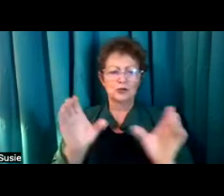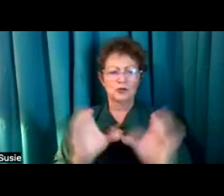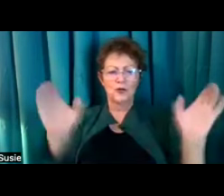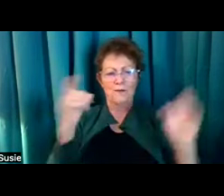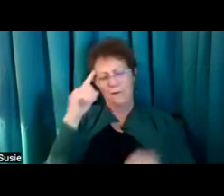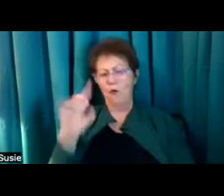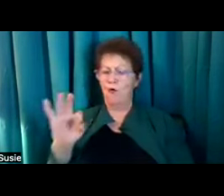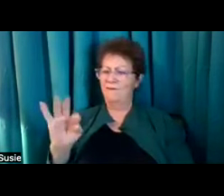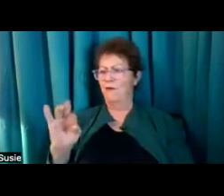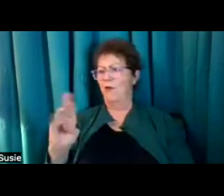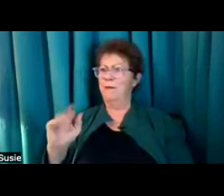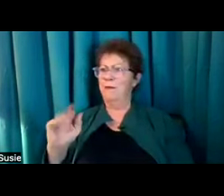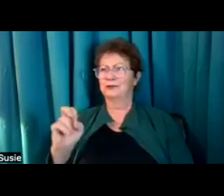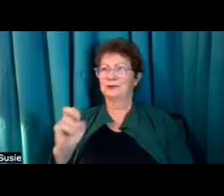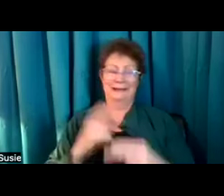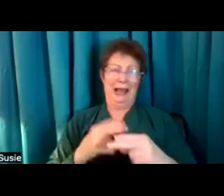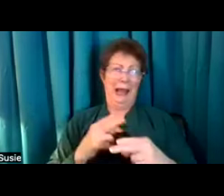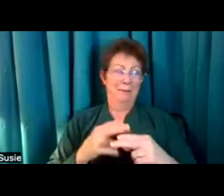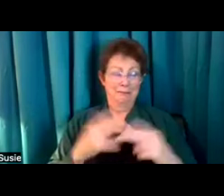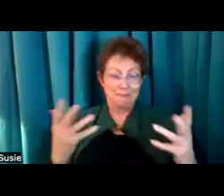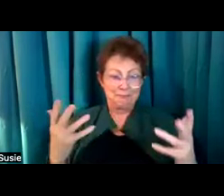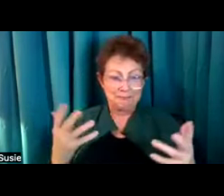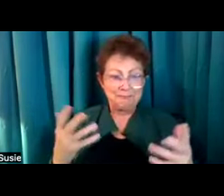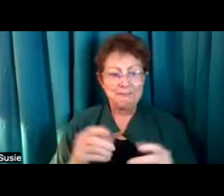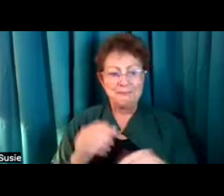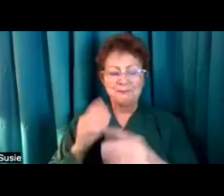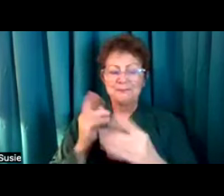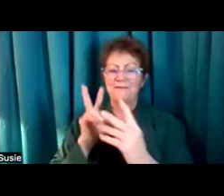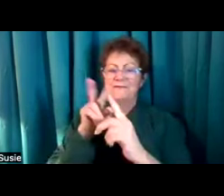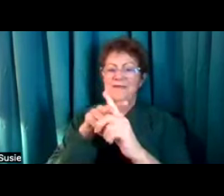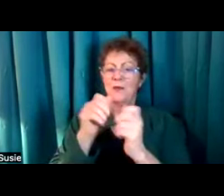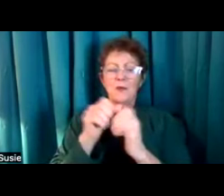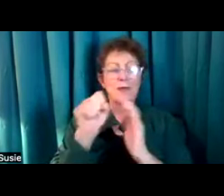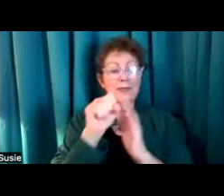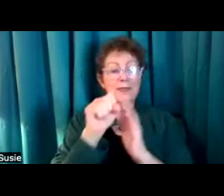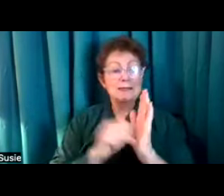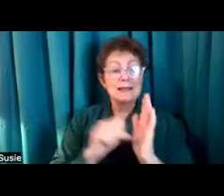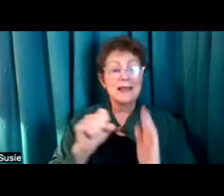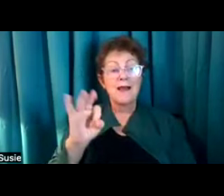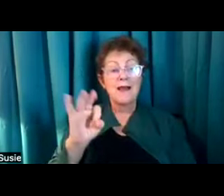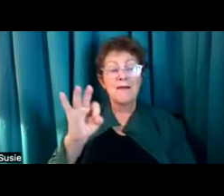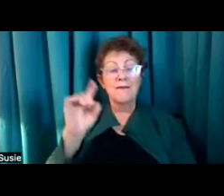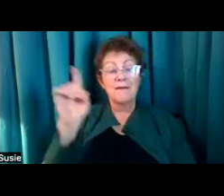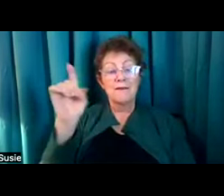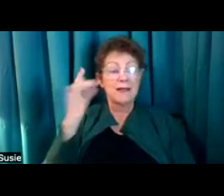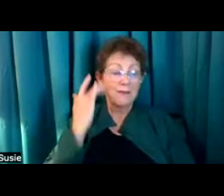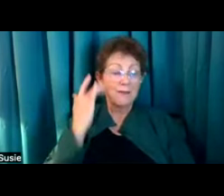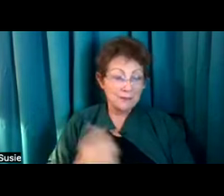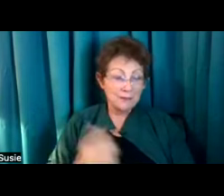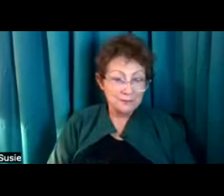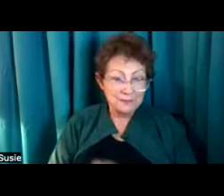formation, whatever the nomenclature. That's a document that gets filed with the Secretary of State. It's a public